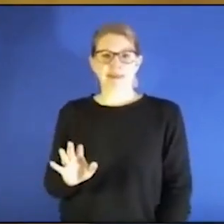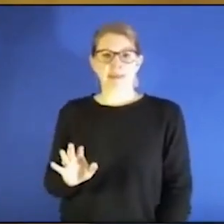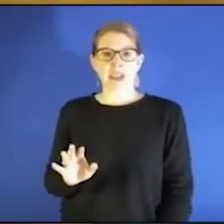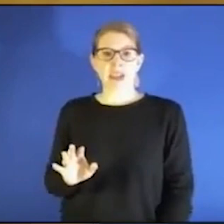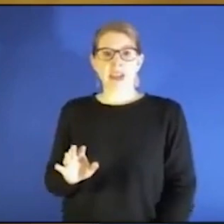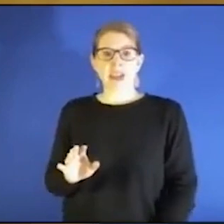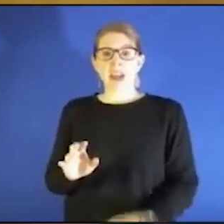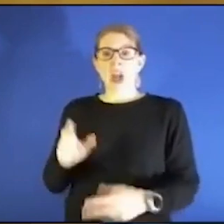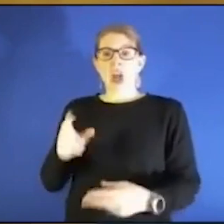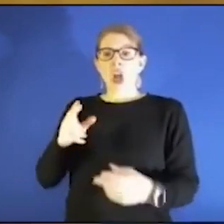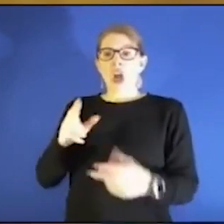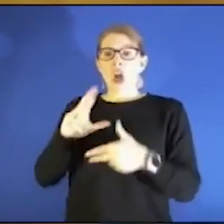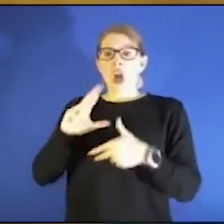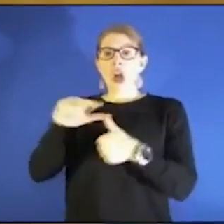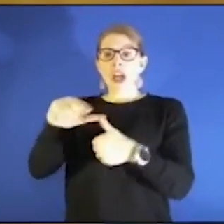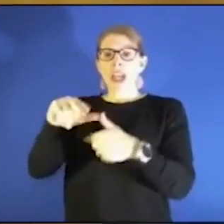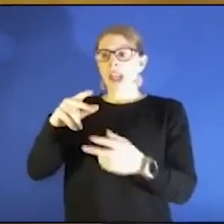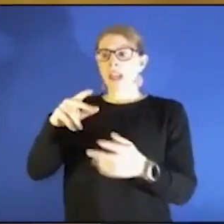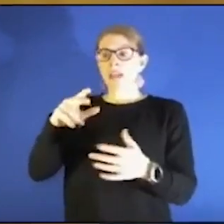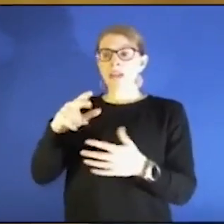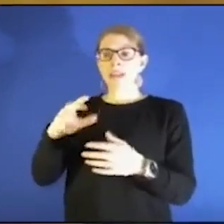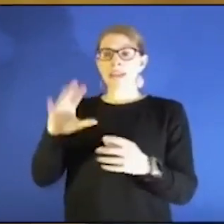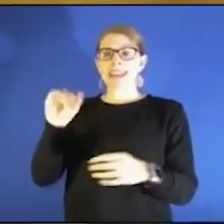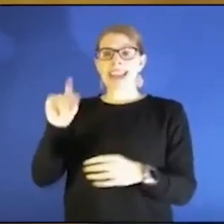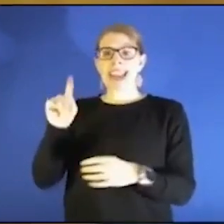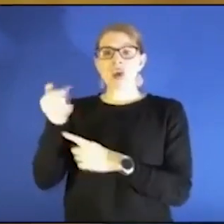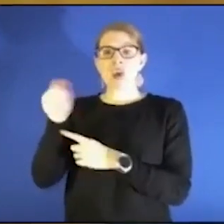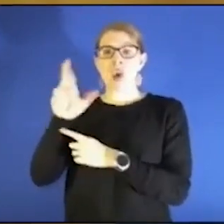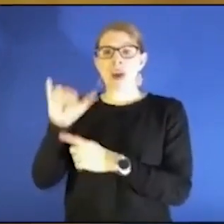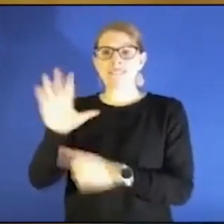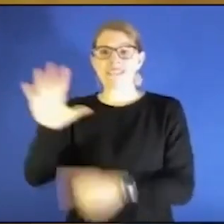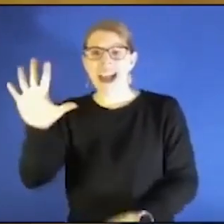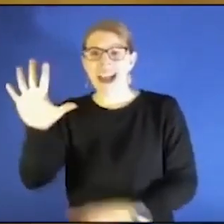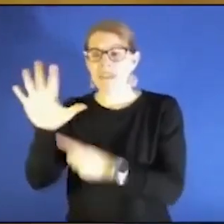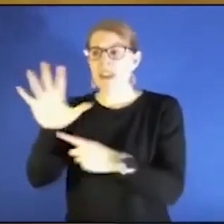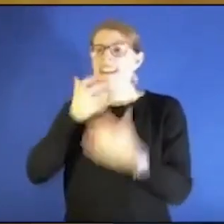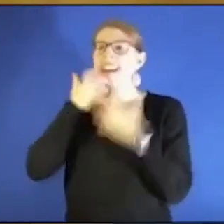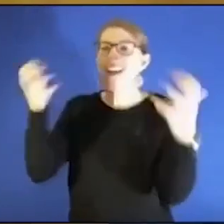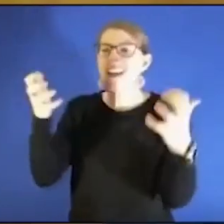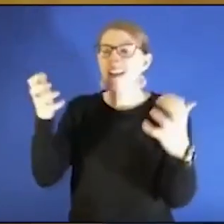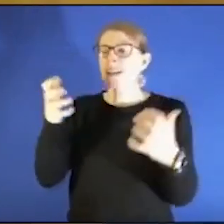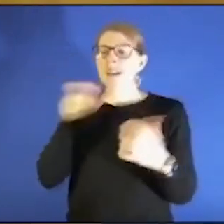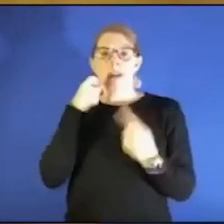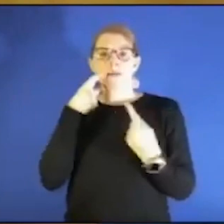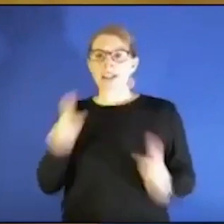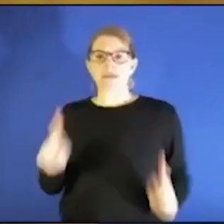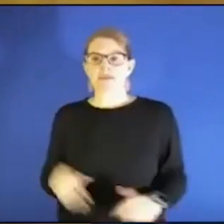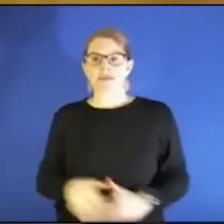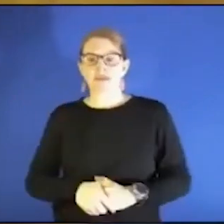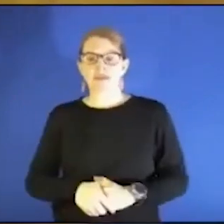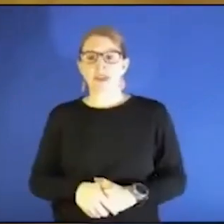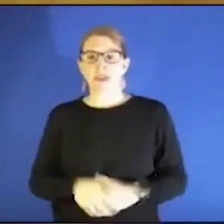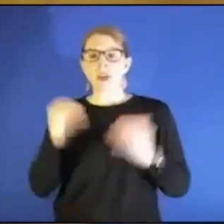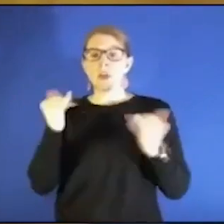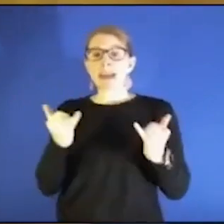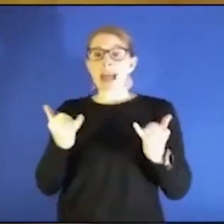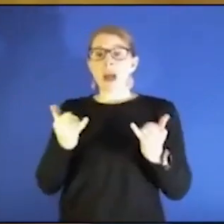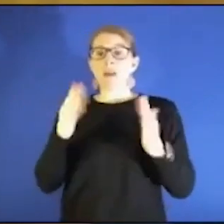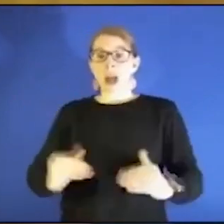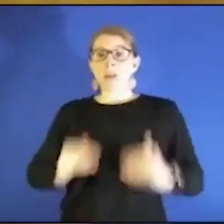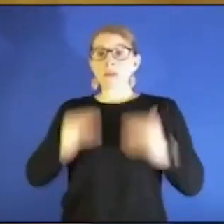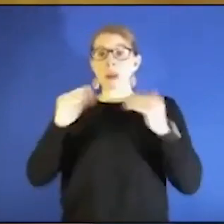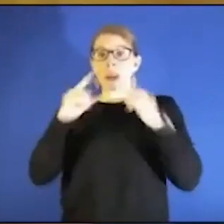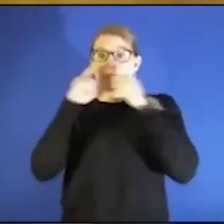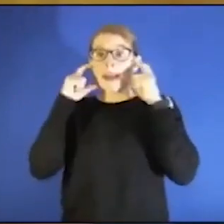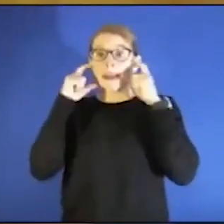This thing is on us. We have to take action. The other thing that I would just say is this is a good time to upgrade your mask. If you're wearing a cloth